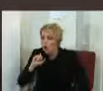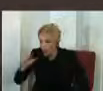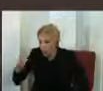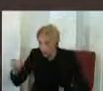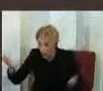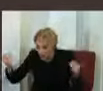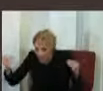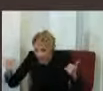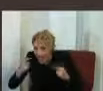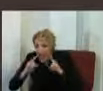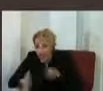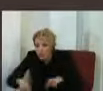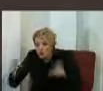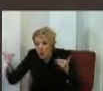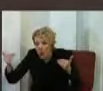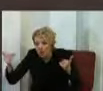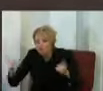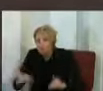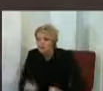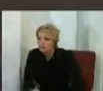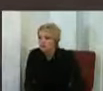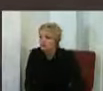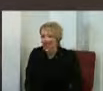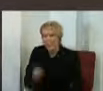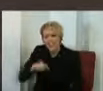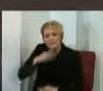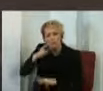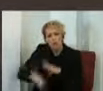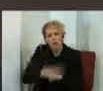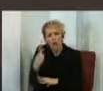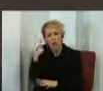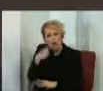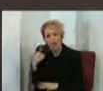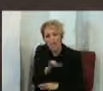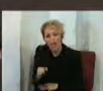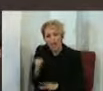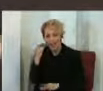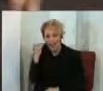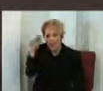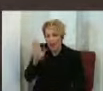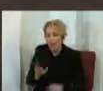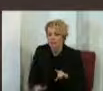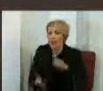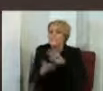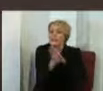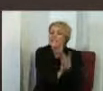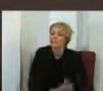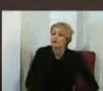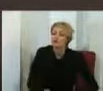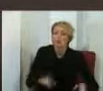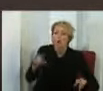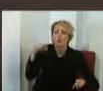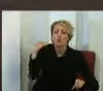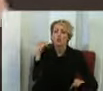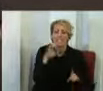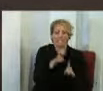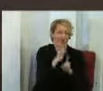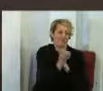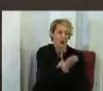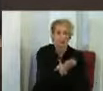on, shout back at me. Come on, I want to know. What would this world be like if you were God? How would it be different? It'd be peaceful and green.